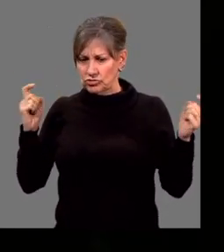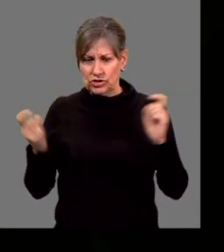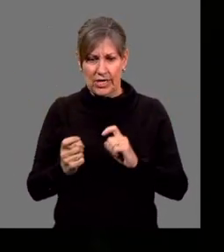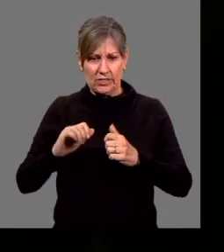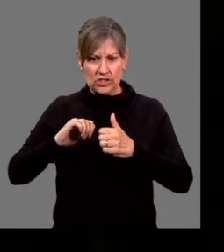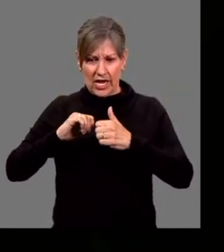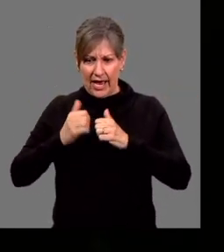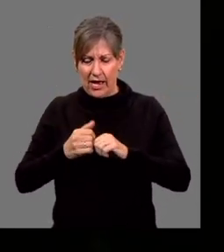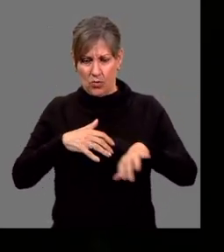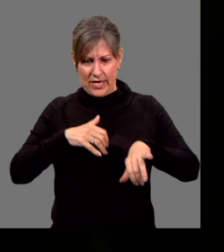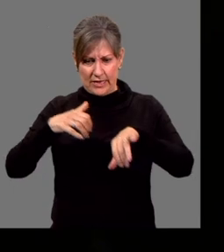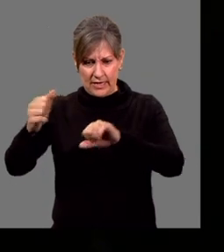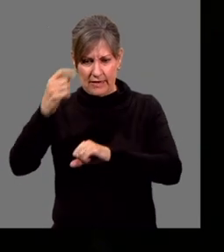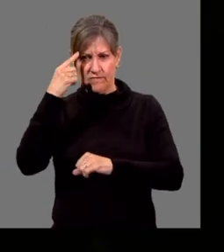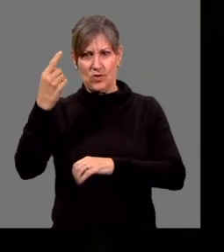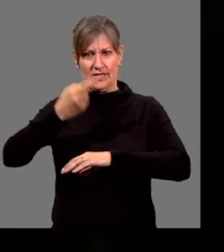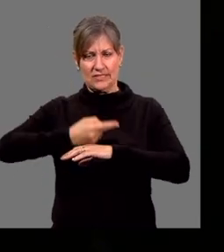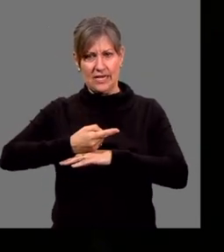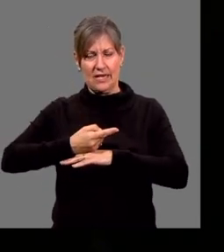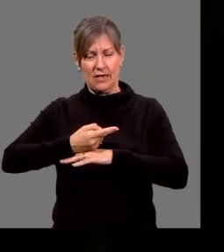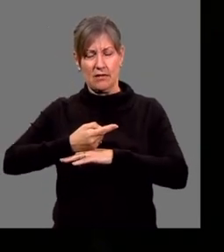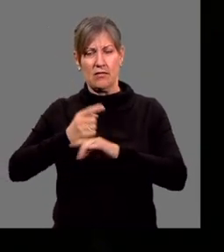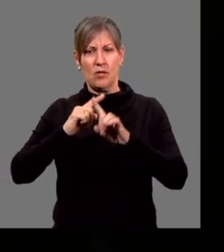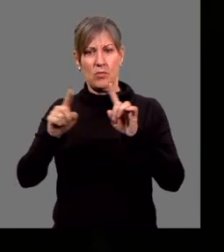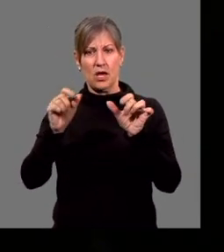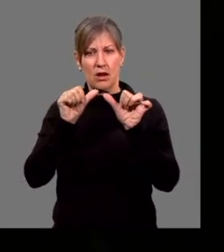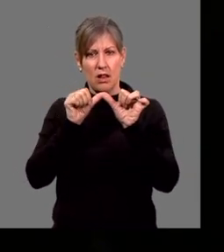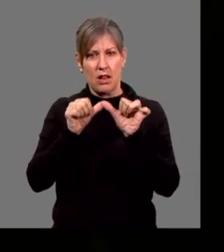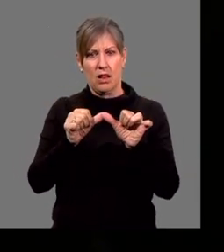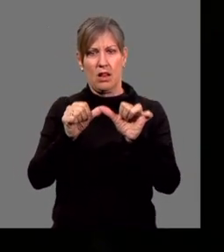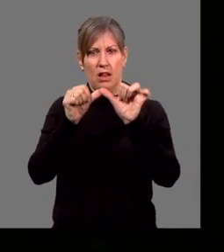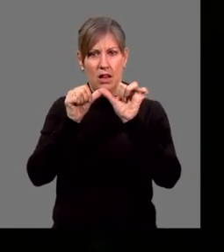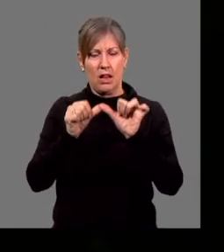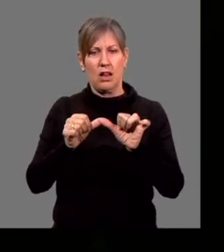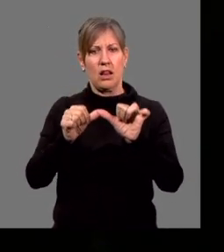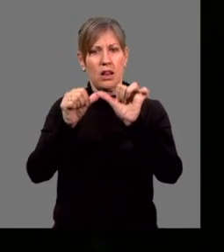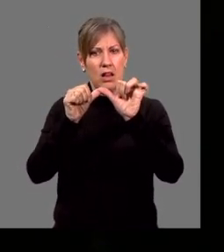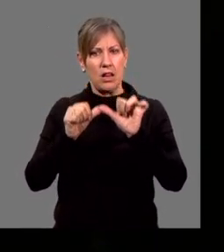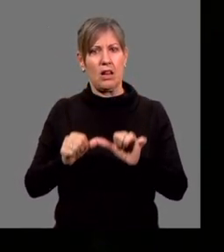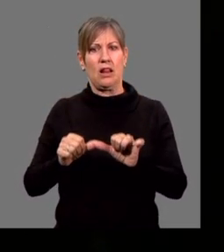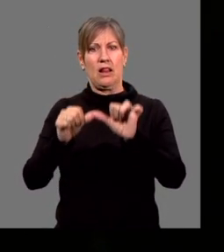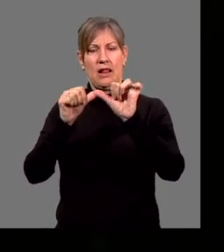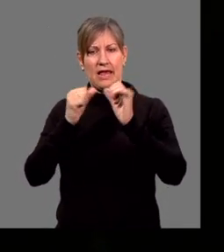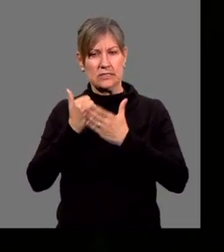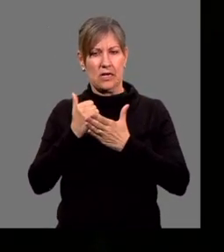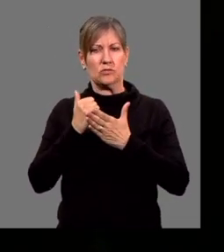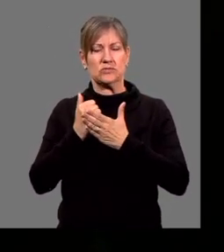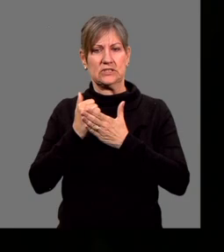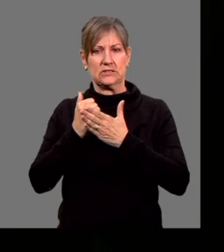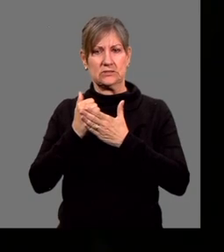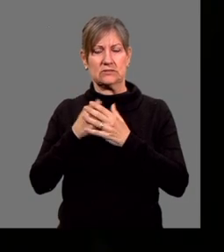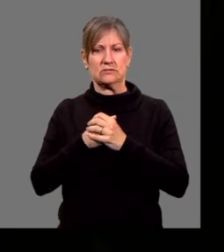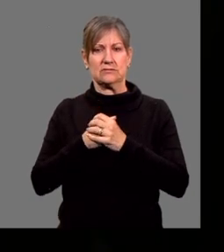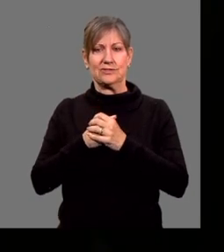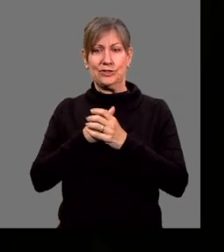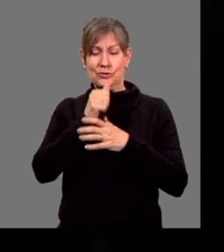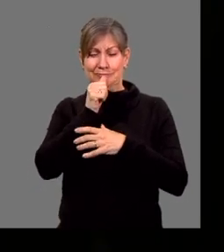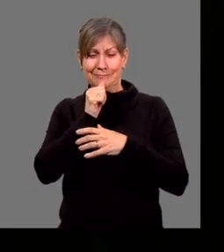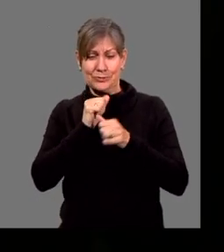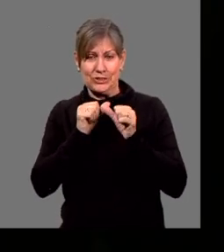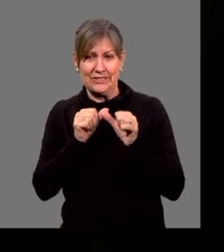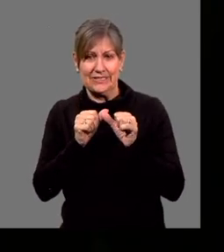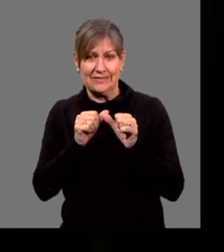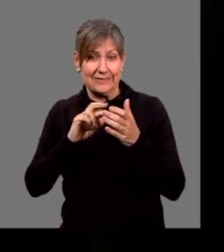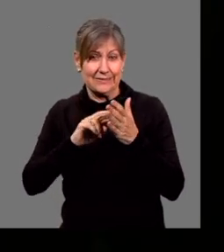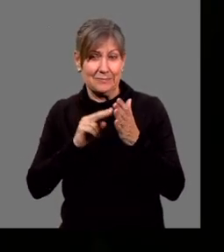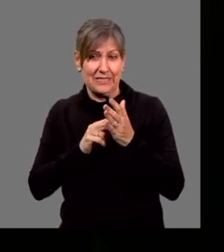rethink how we walked out the front door for the day? But persistence is what I believe has brought us through. Persistence is nothing more than